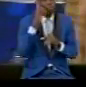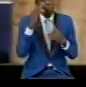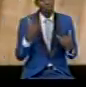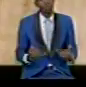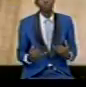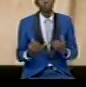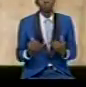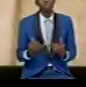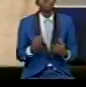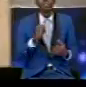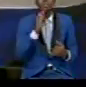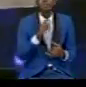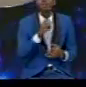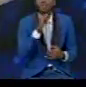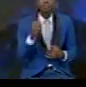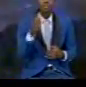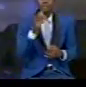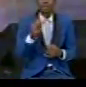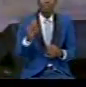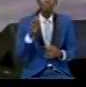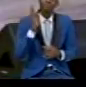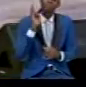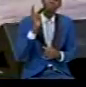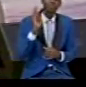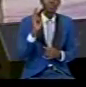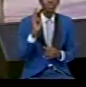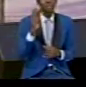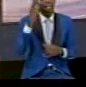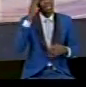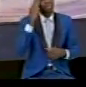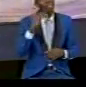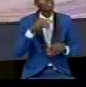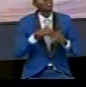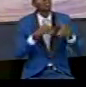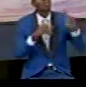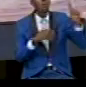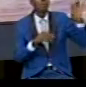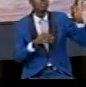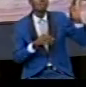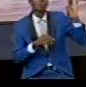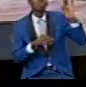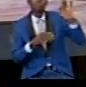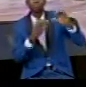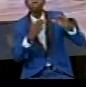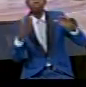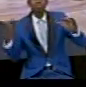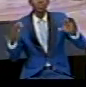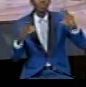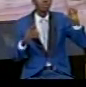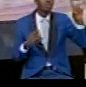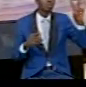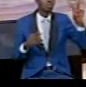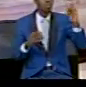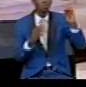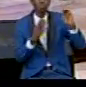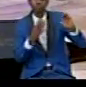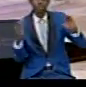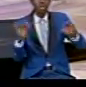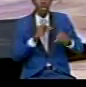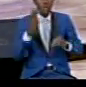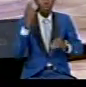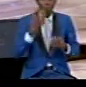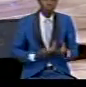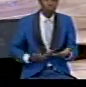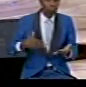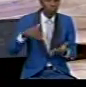an historical experience. 19 such and such, 20 such and such, I was born again. Present